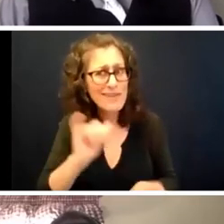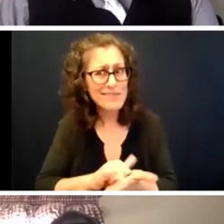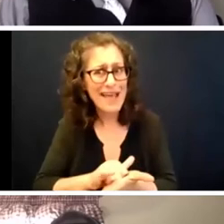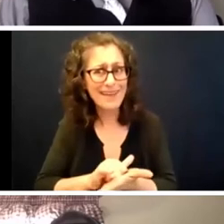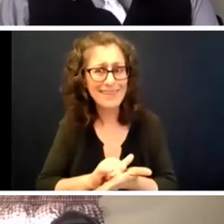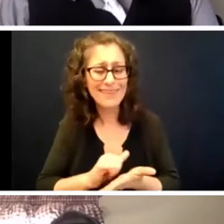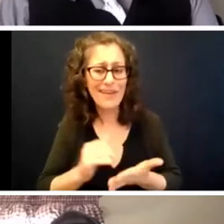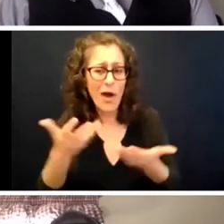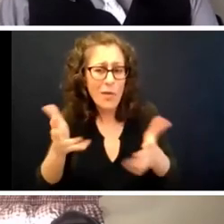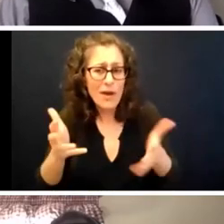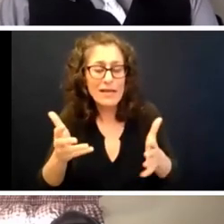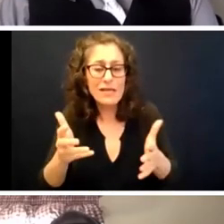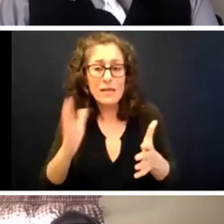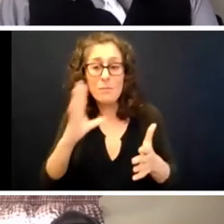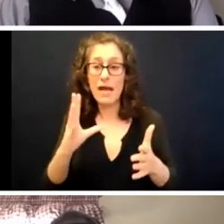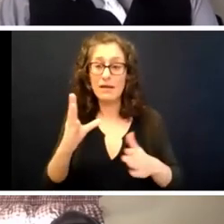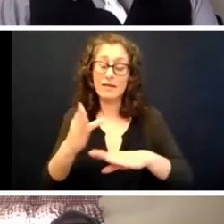the disability community